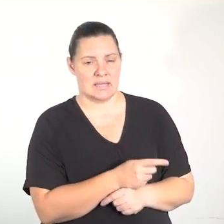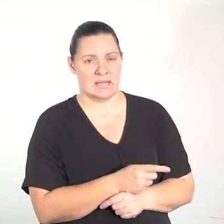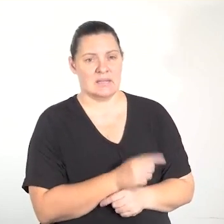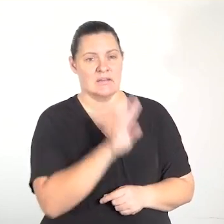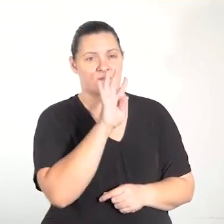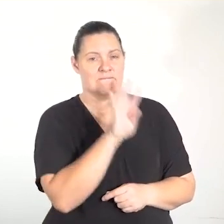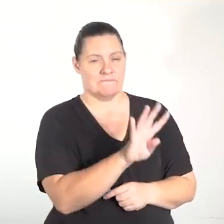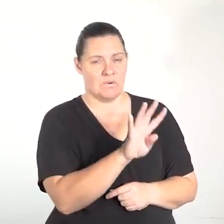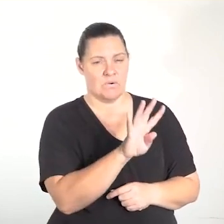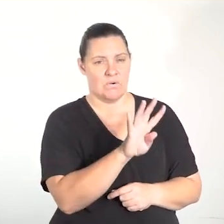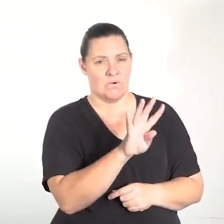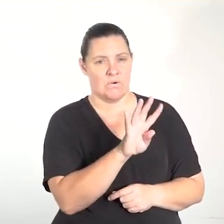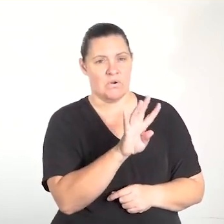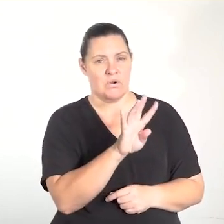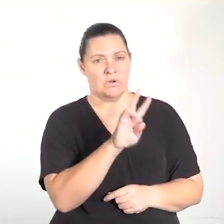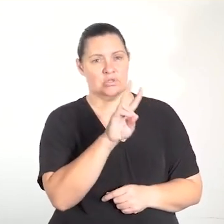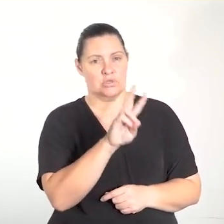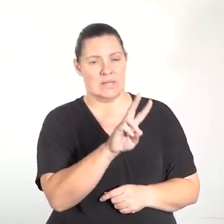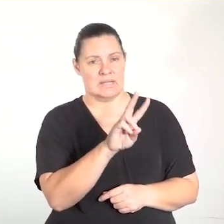and our answer there is